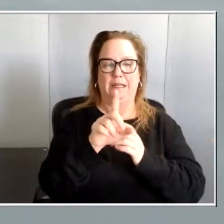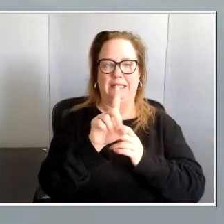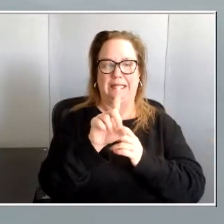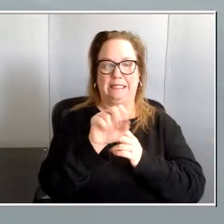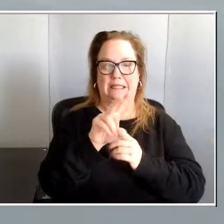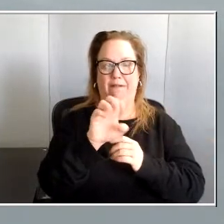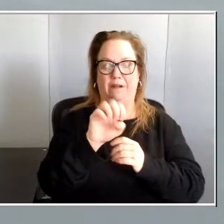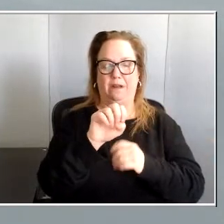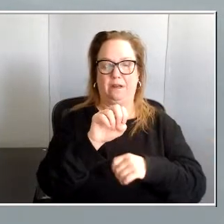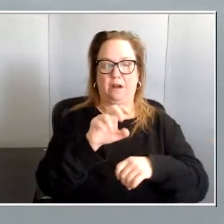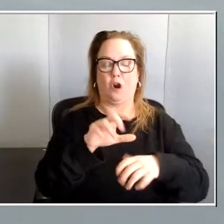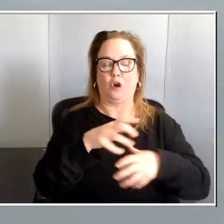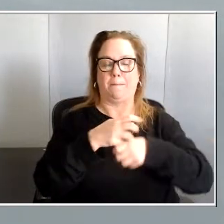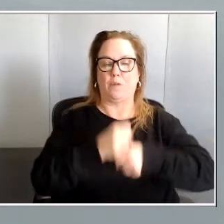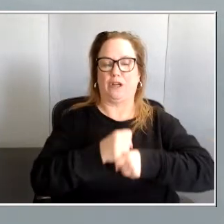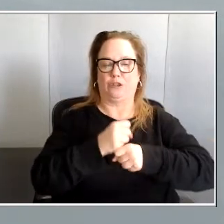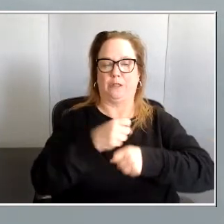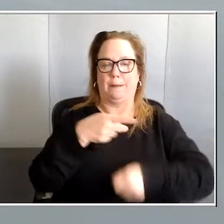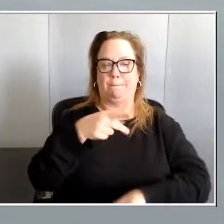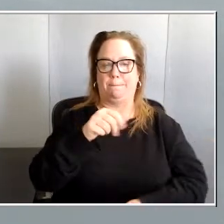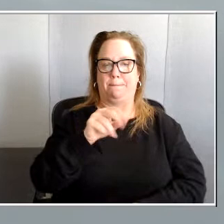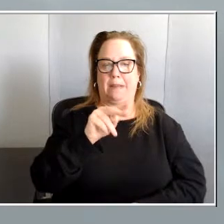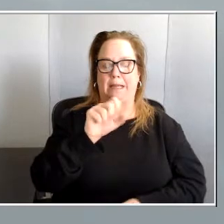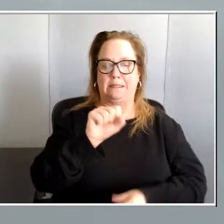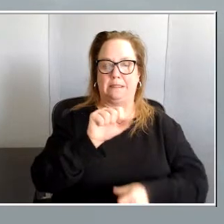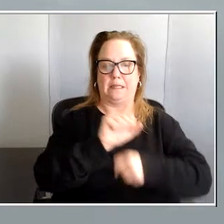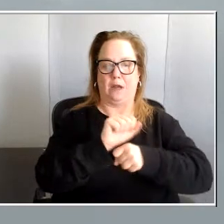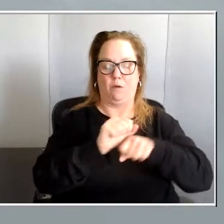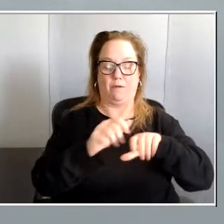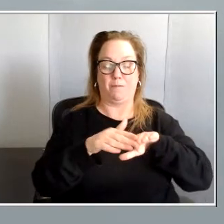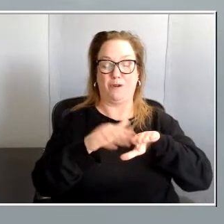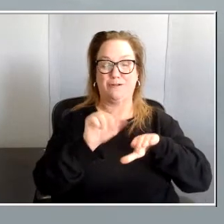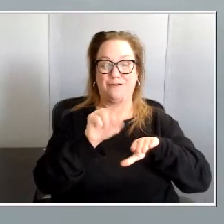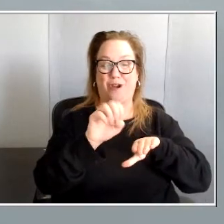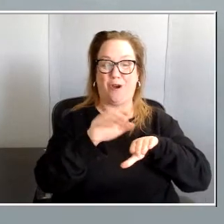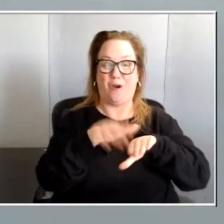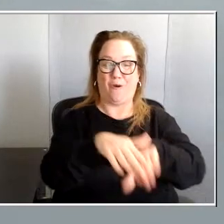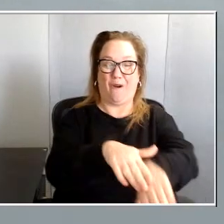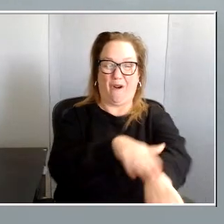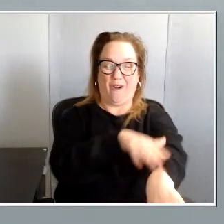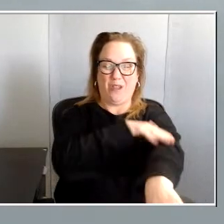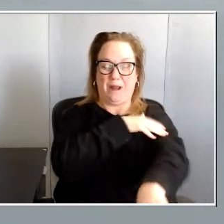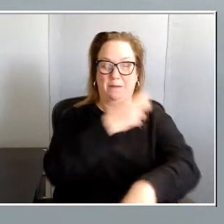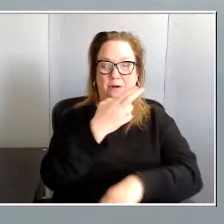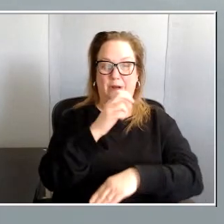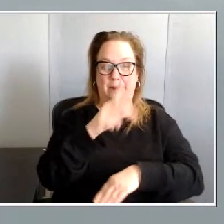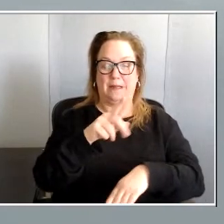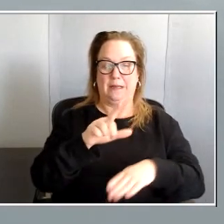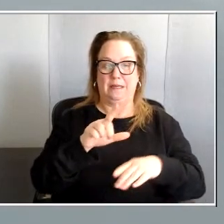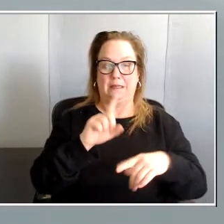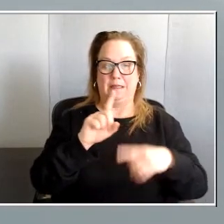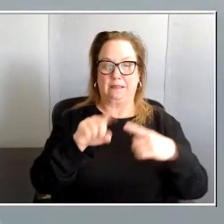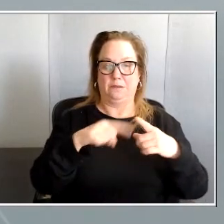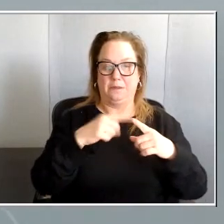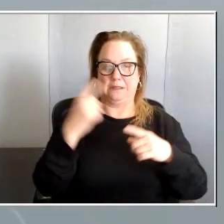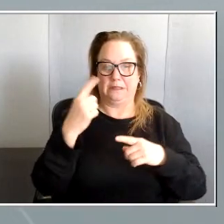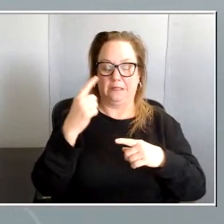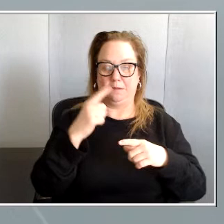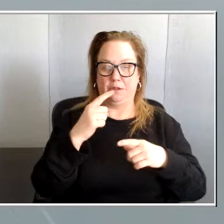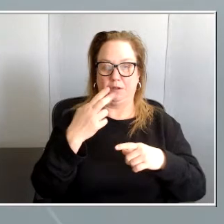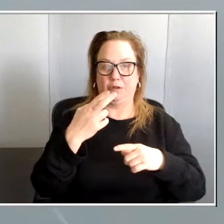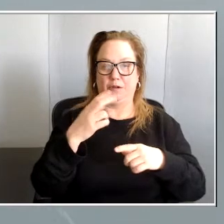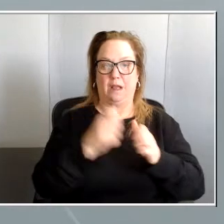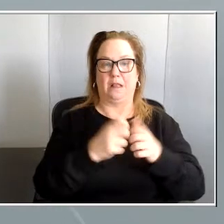Normatec compression pants. They work from toe all the way up to your hip. We use this kind of late phase when someone's doing high volume